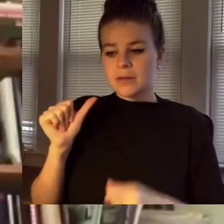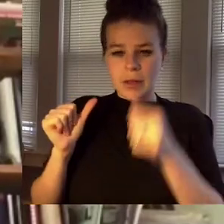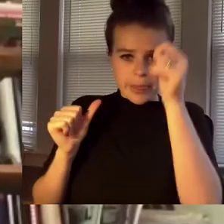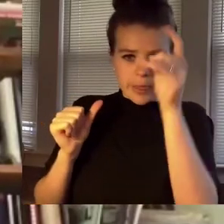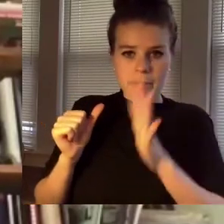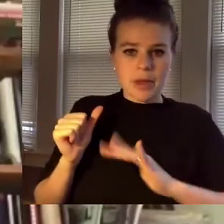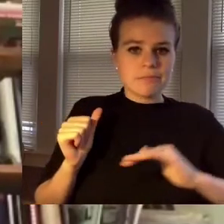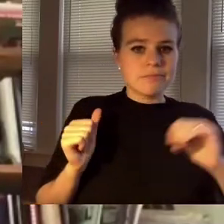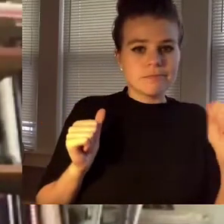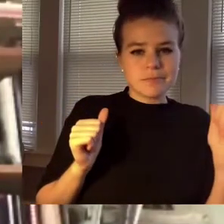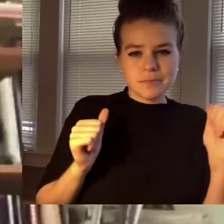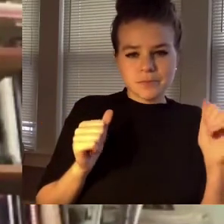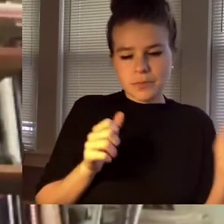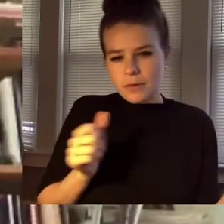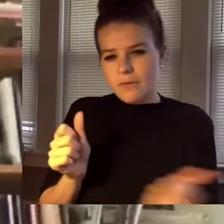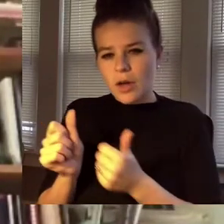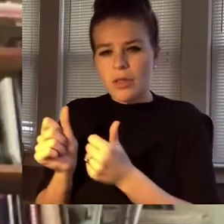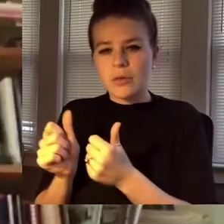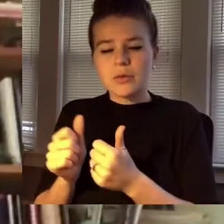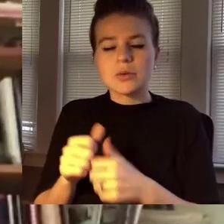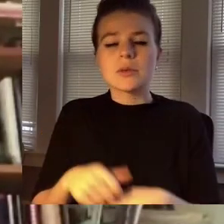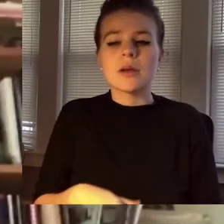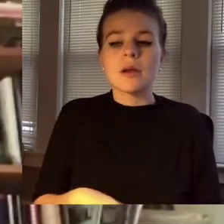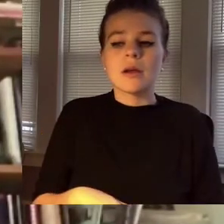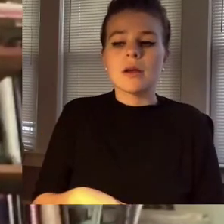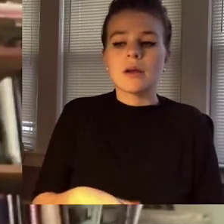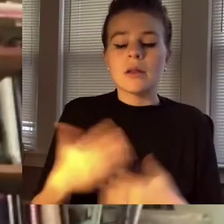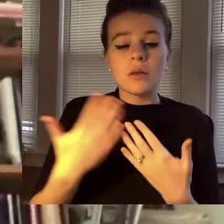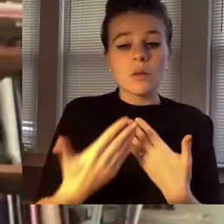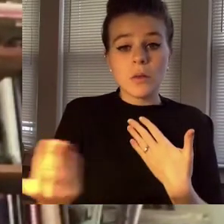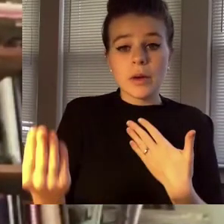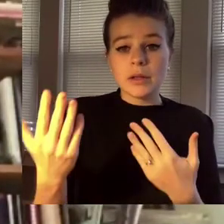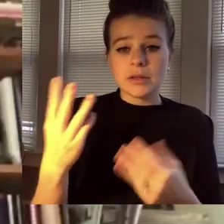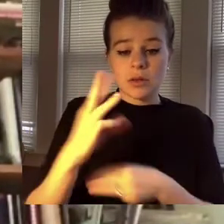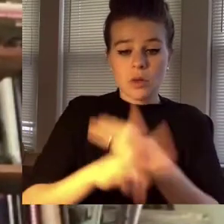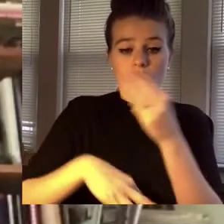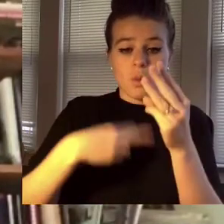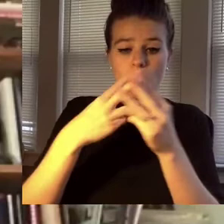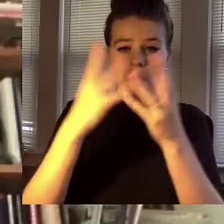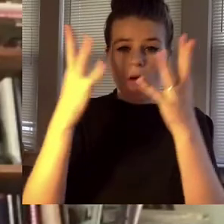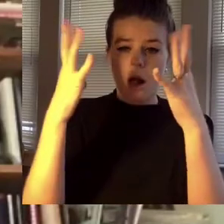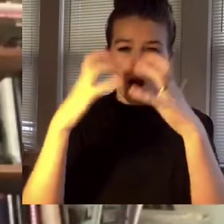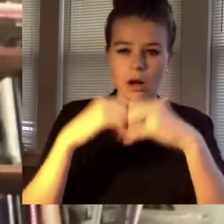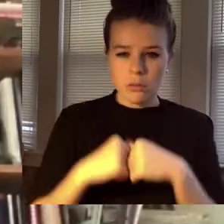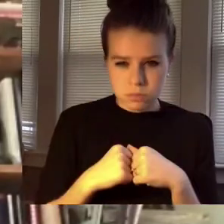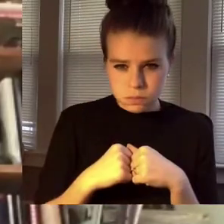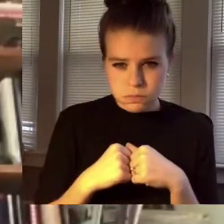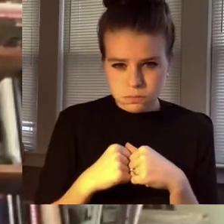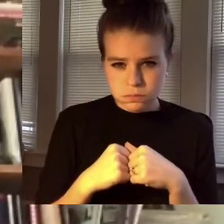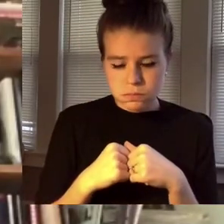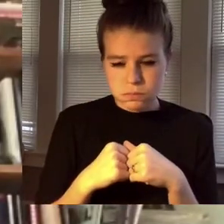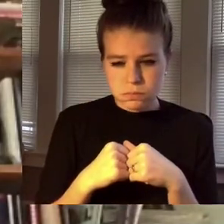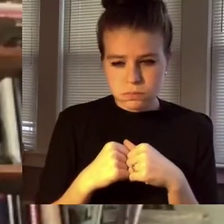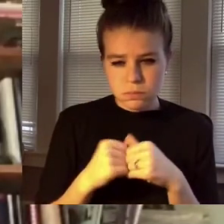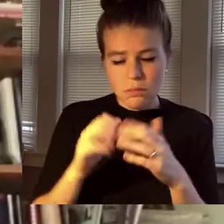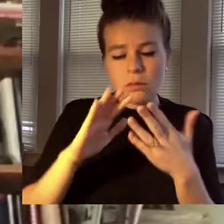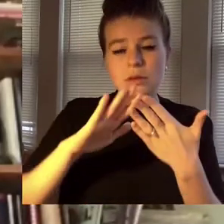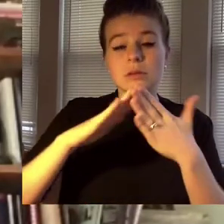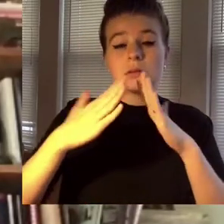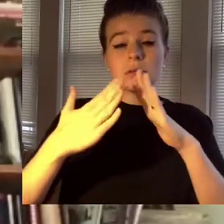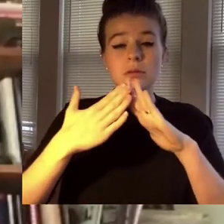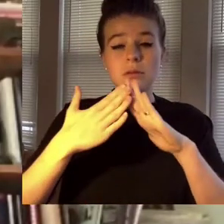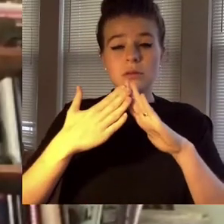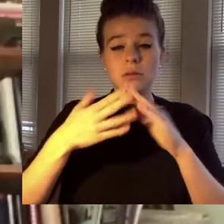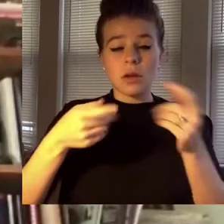rest is the world collapsing in. A city regulated